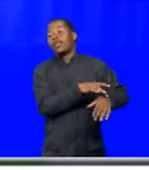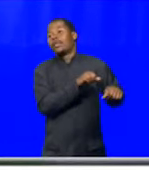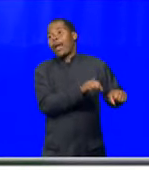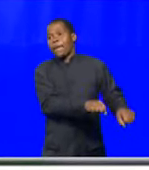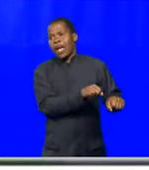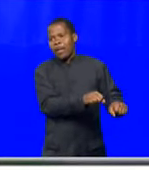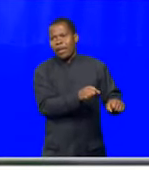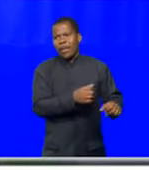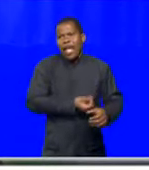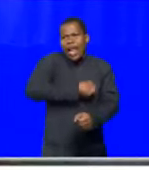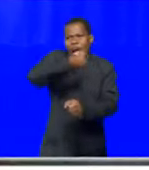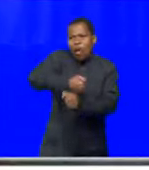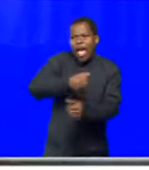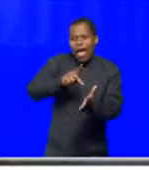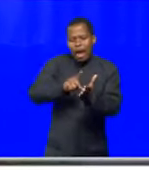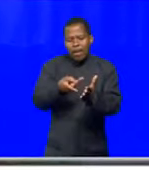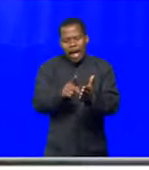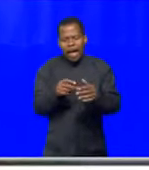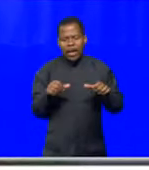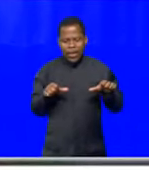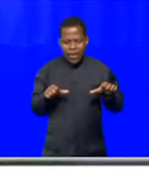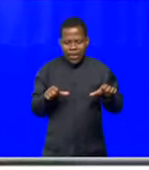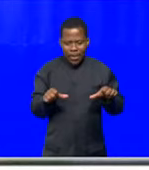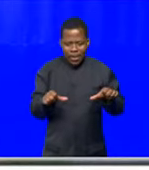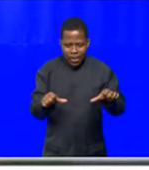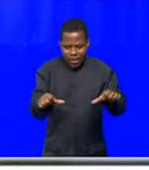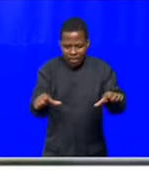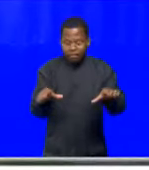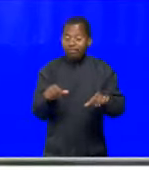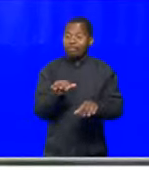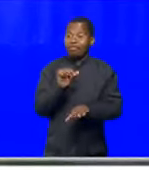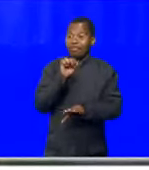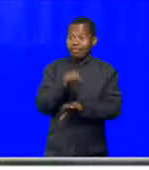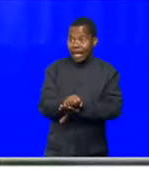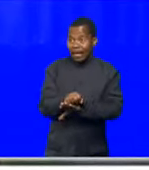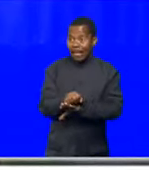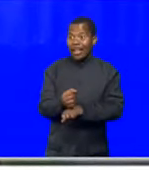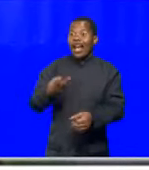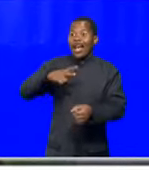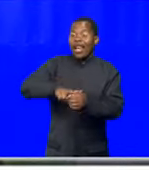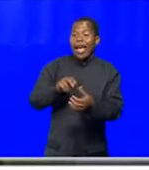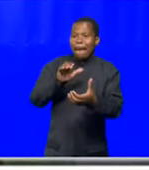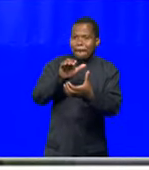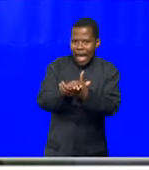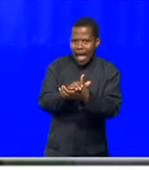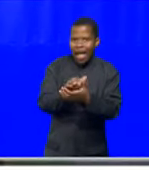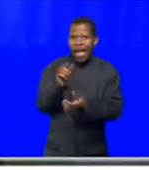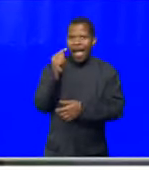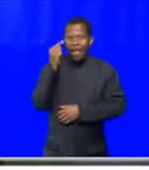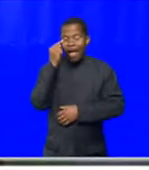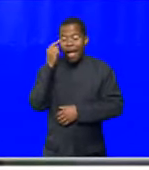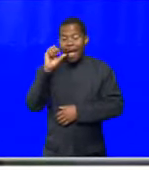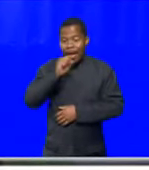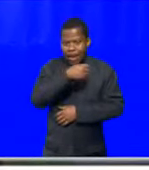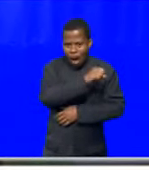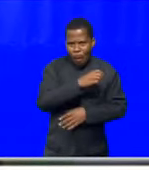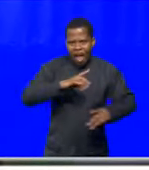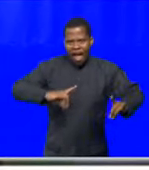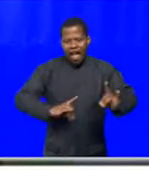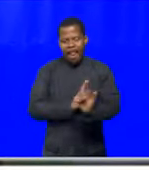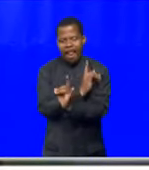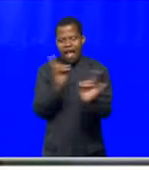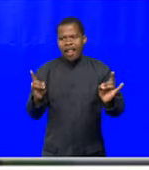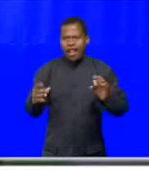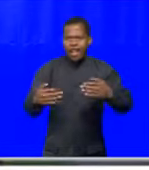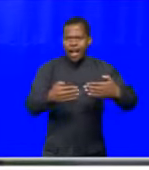the implementation of the IGAP, and in partnership with the Taiwan Healthcare Improvement Project